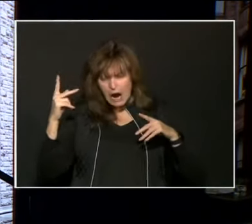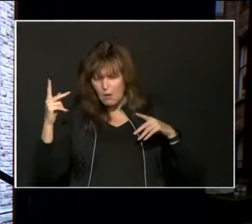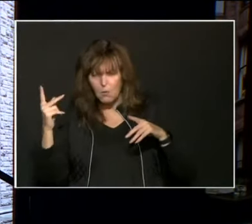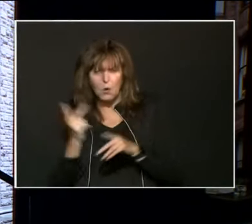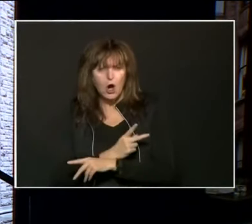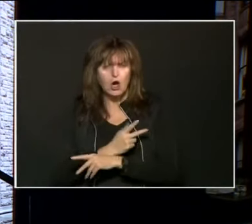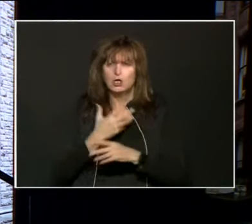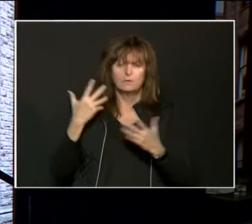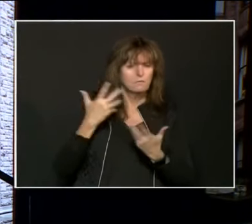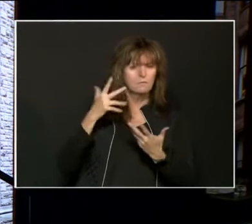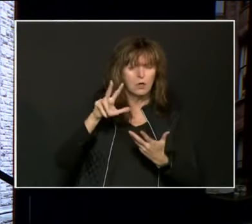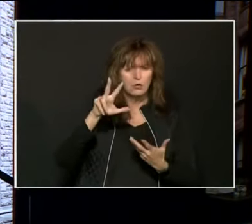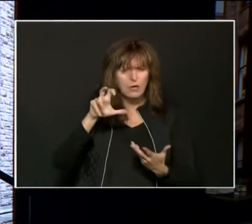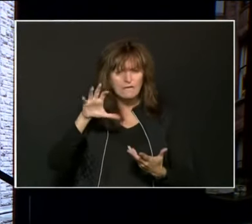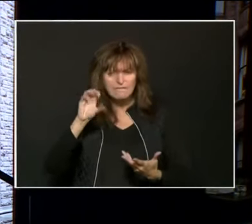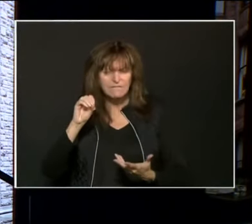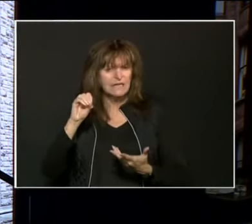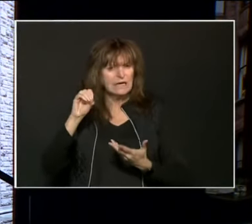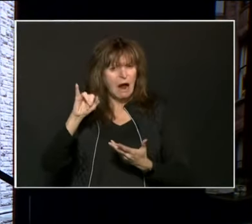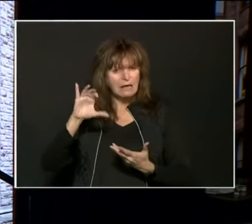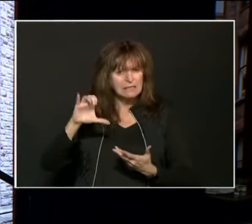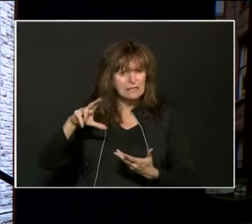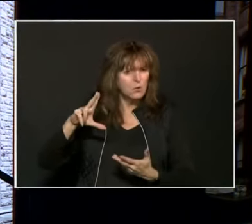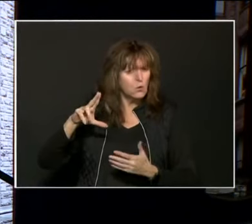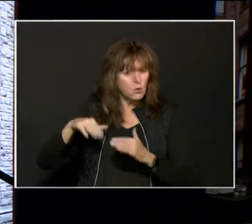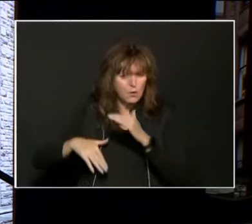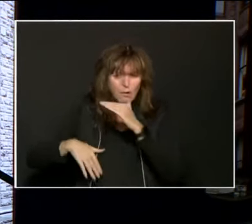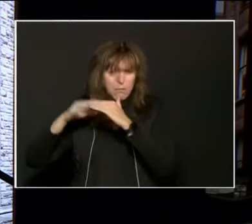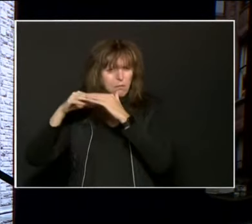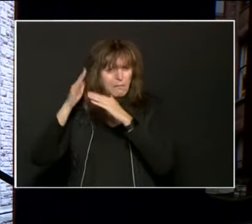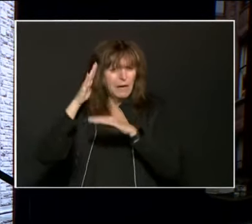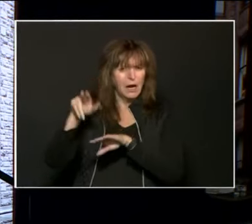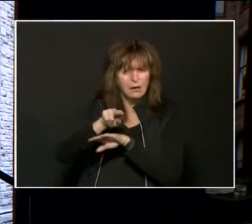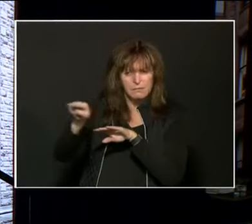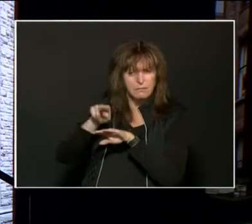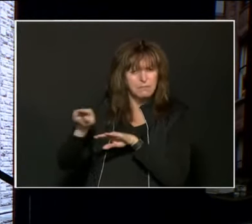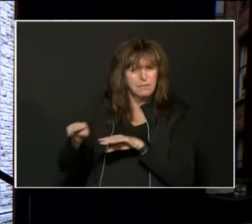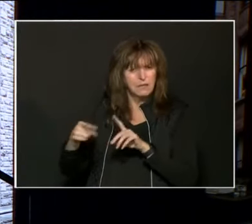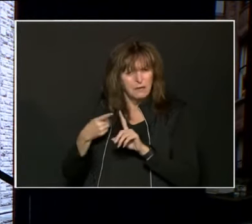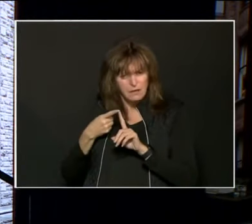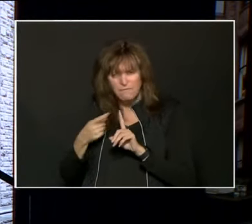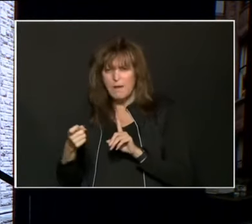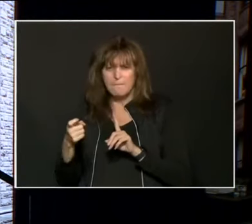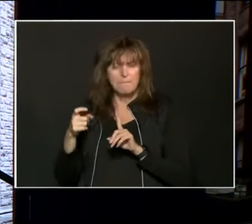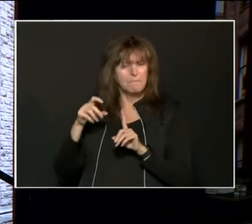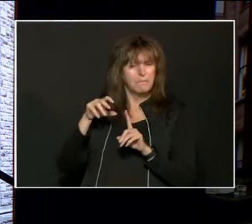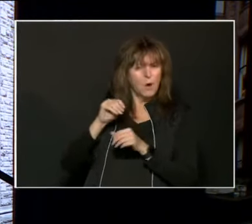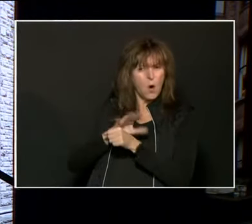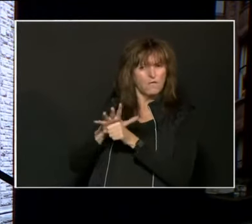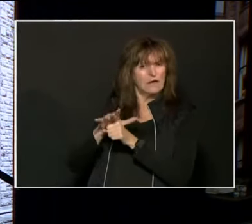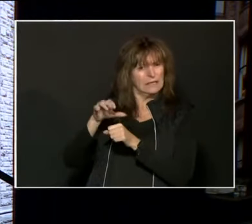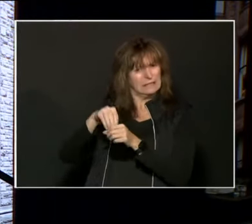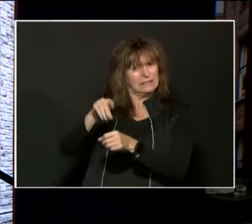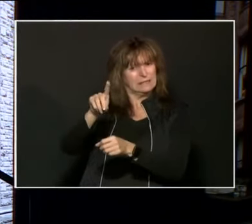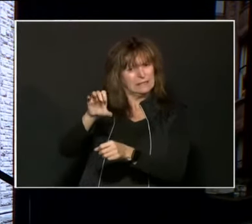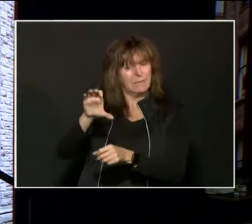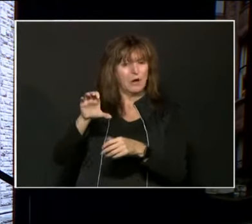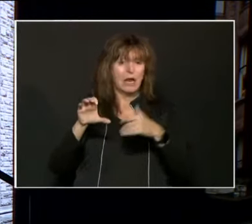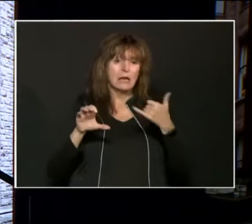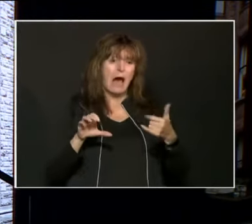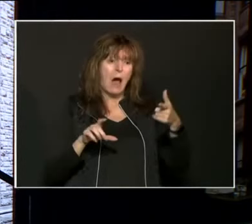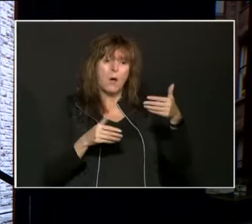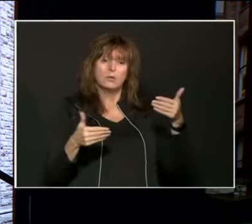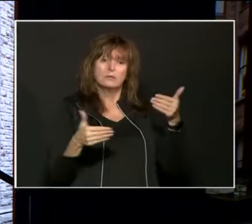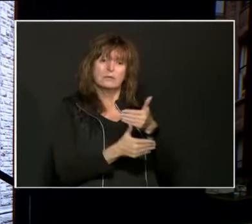by mid-December. And if I look at slide 11 in today's briefing, that no